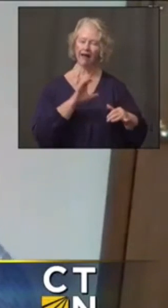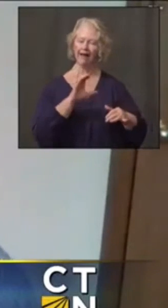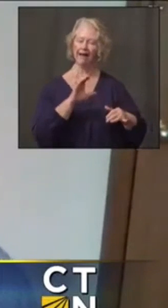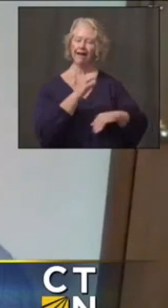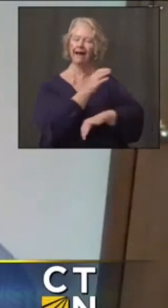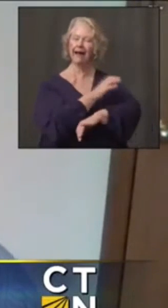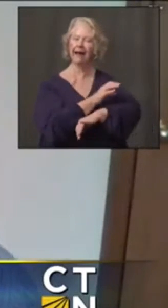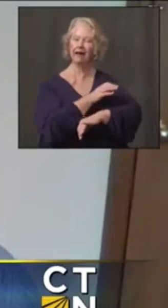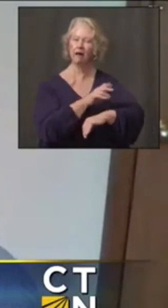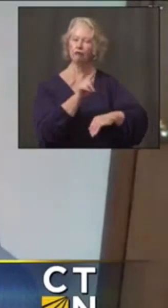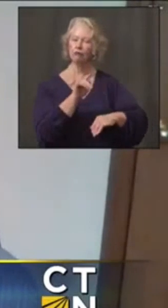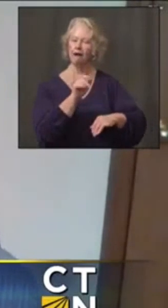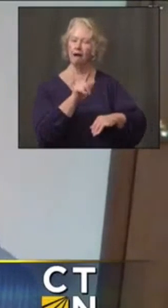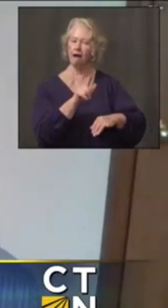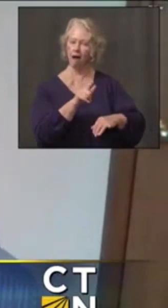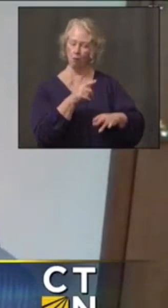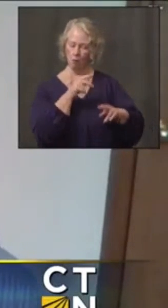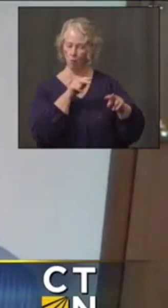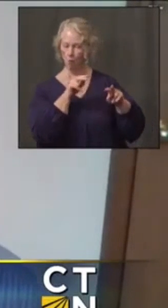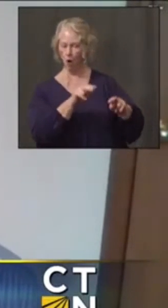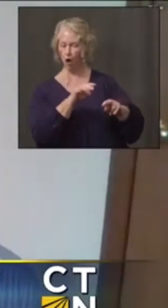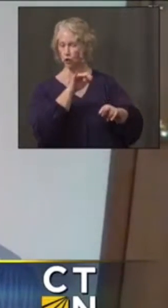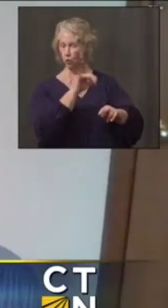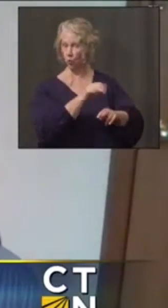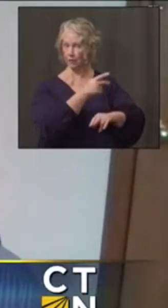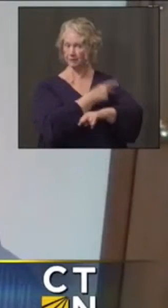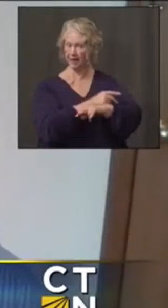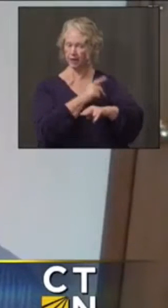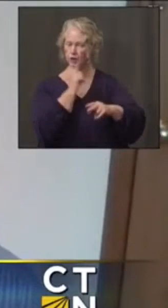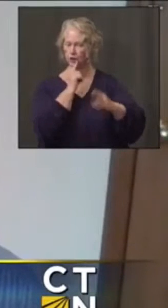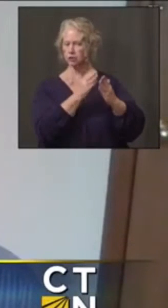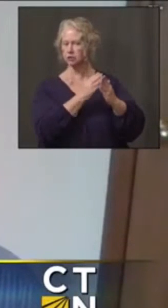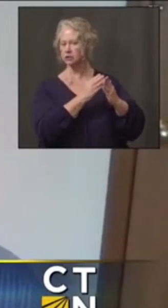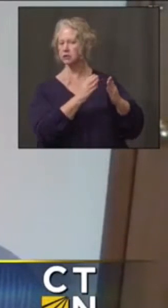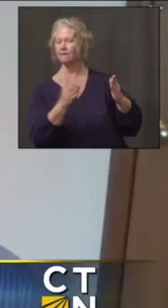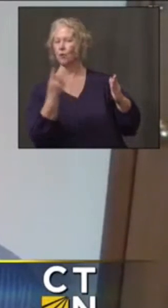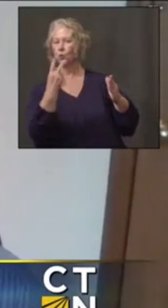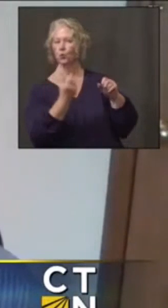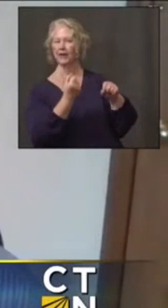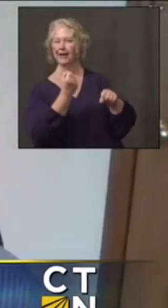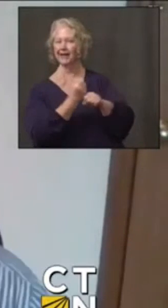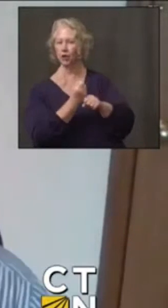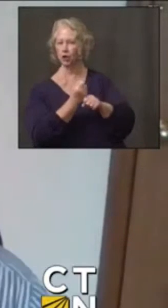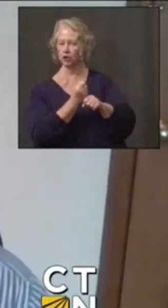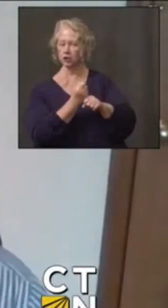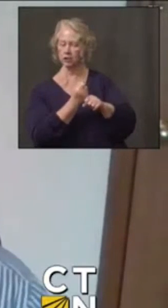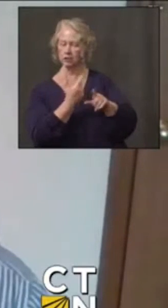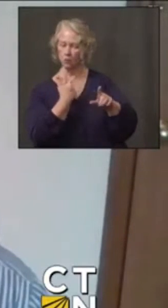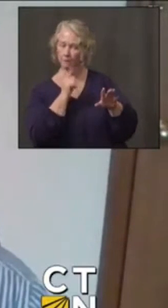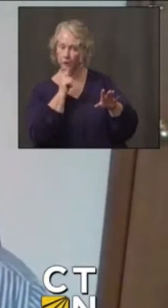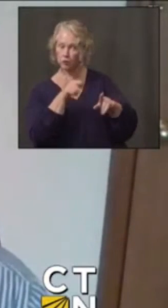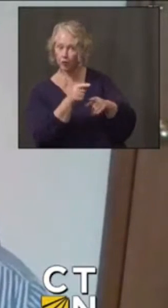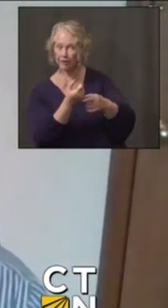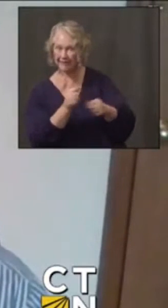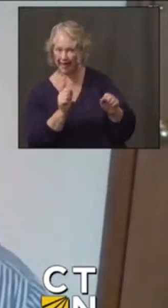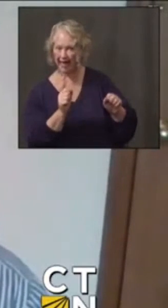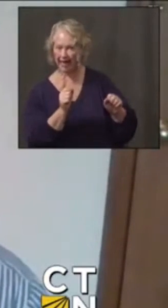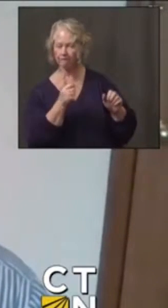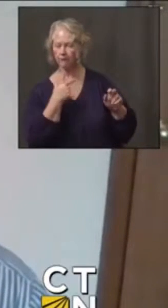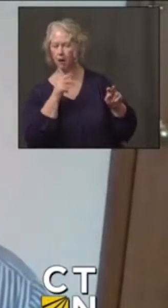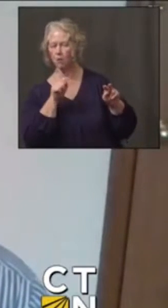those patients out for 2 years with an emphasis on safety, but we will then also begin to